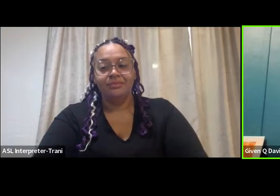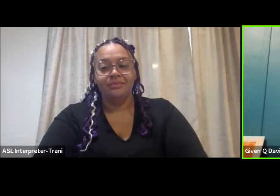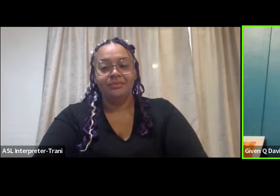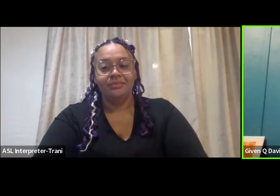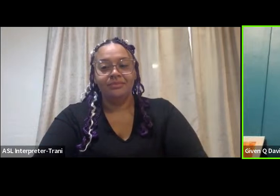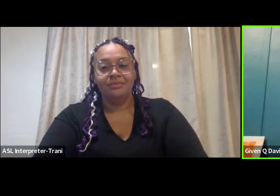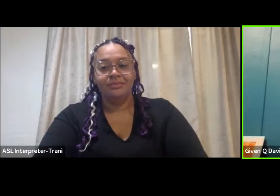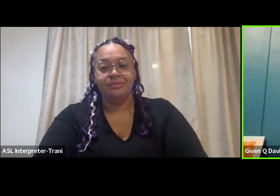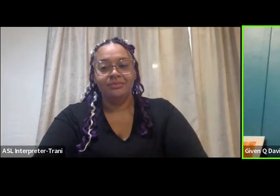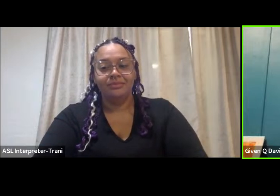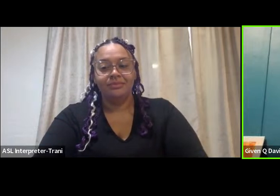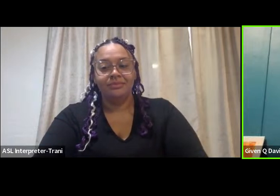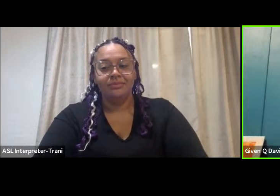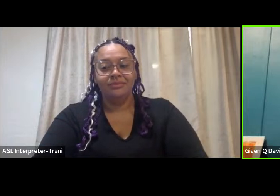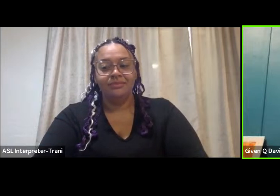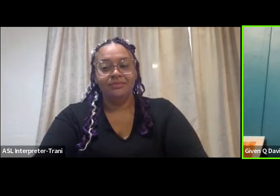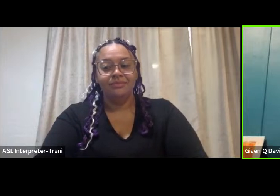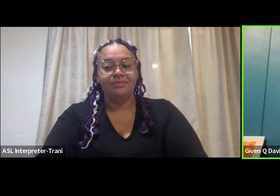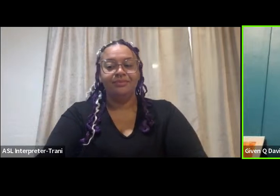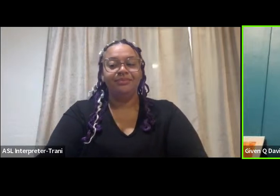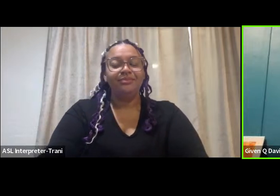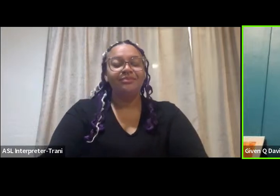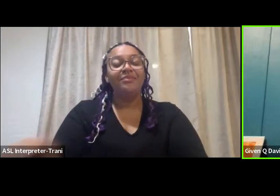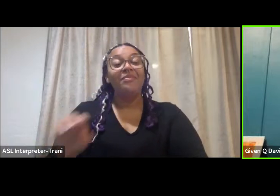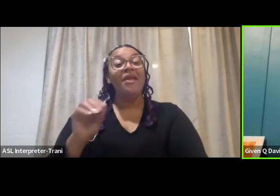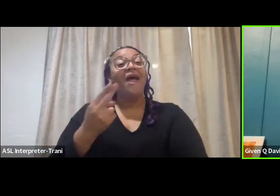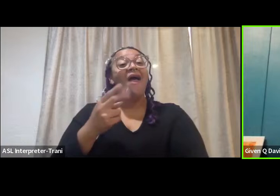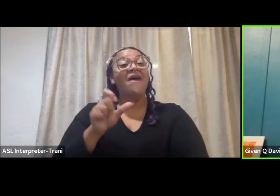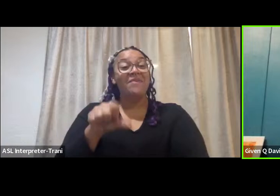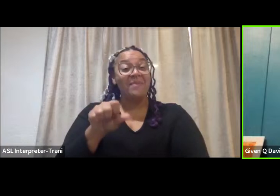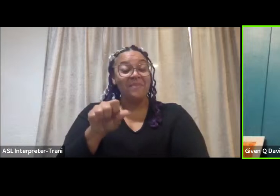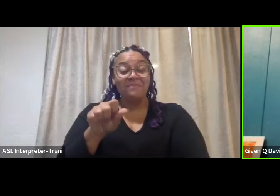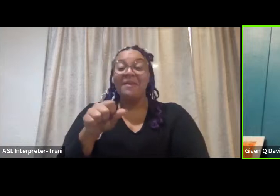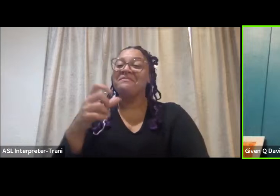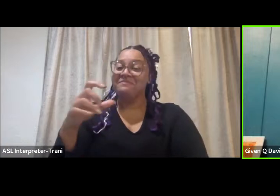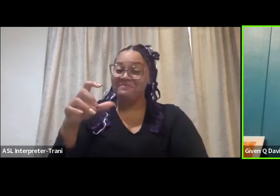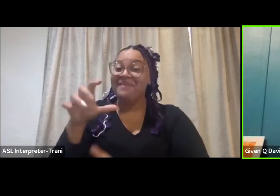Okay. Oh, yep. I got the Virgos.